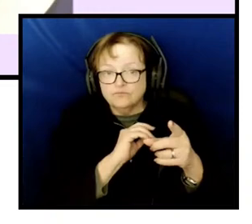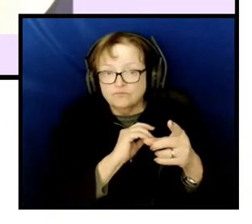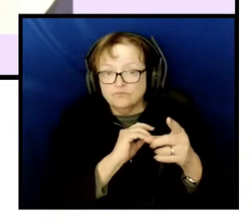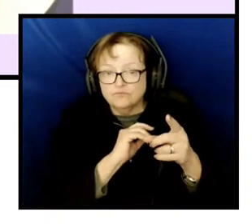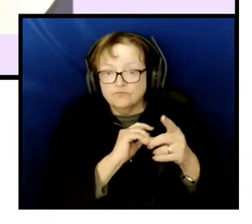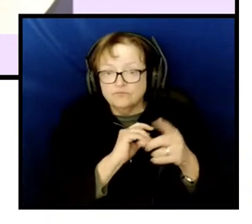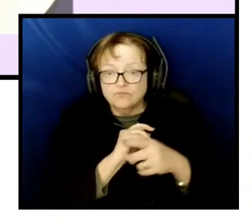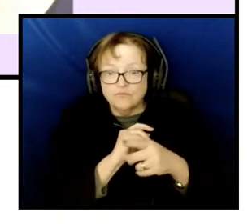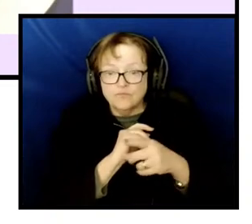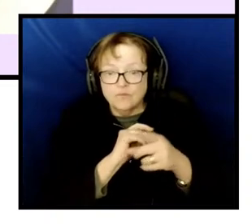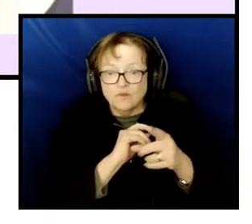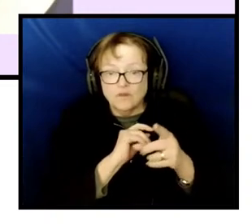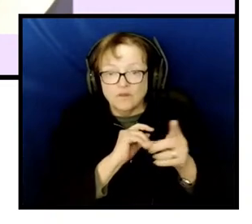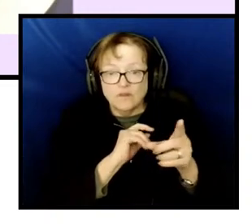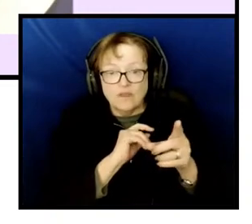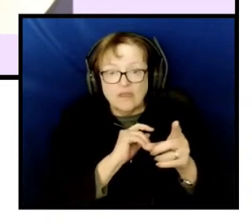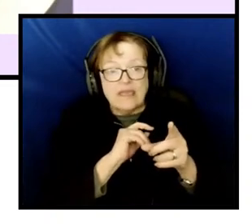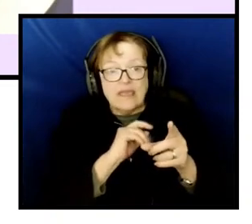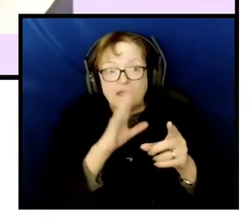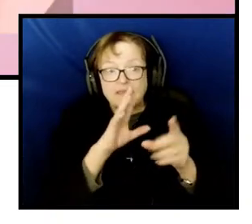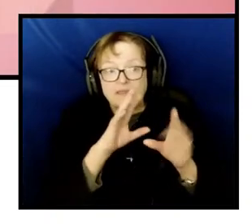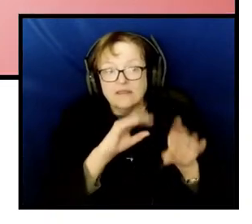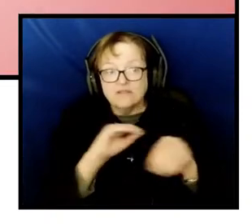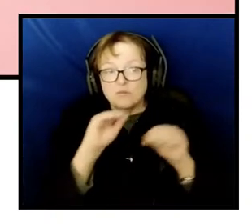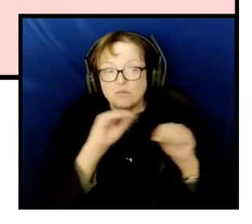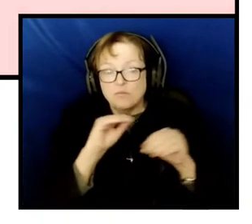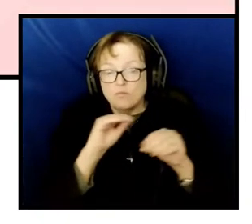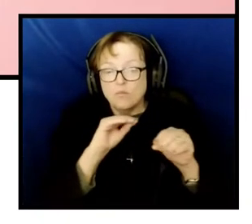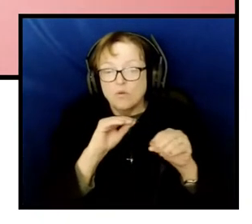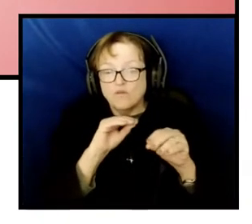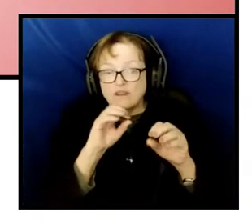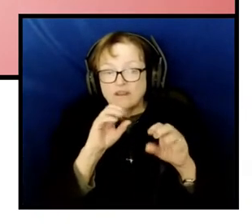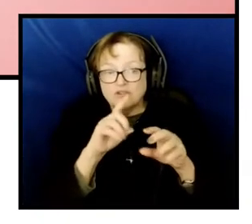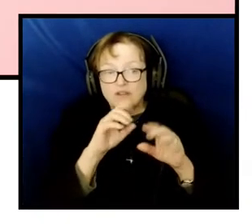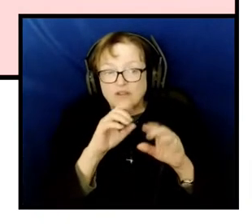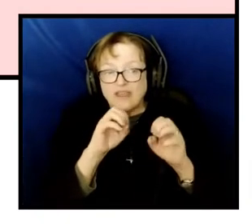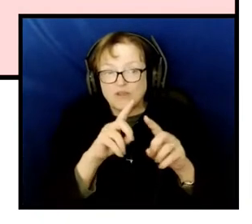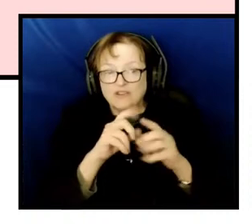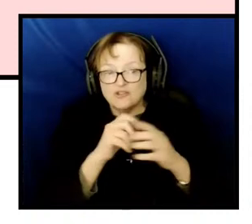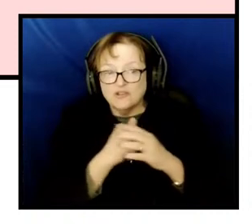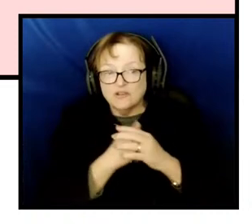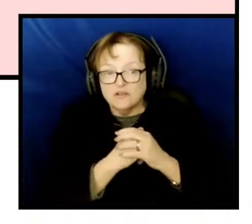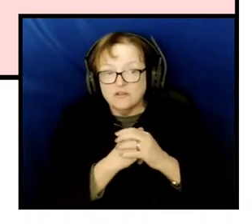It should say movement, nourishment, and education.